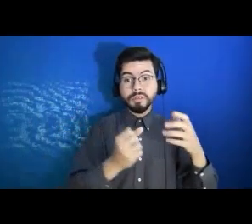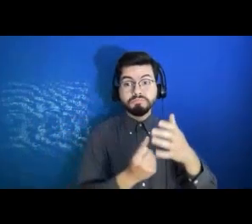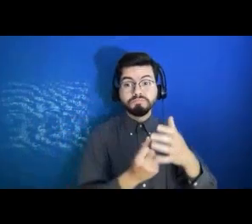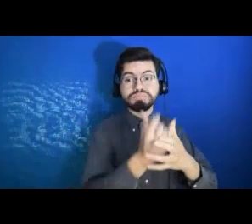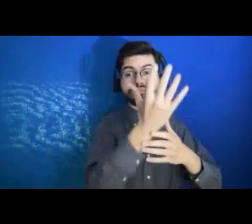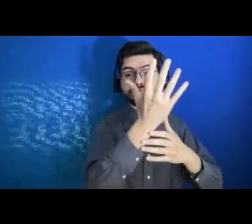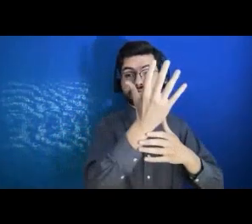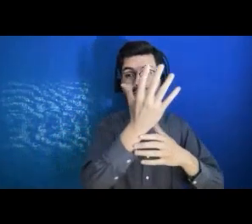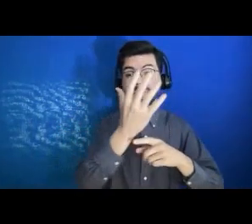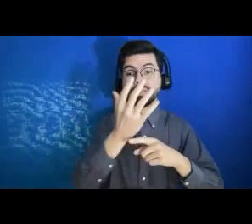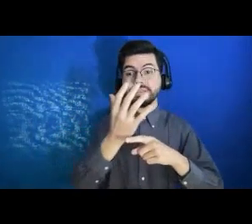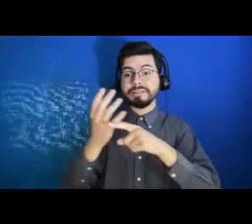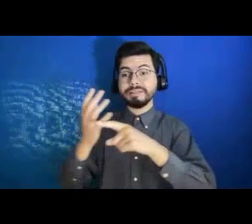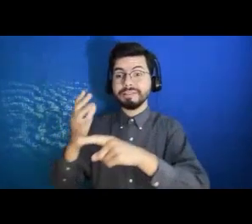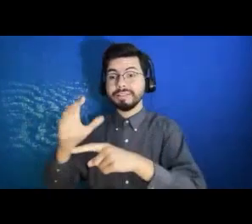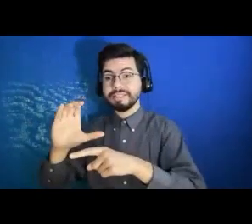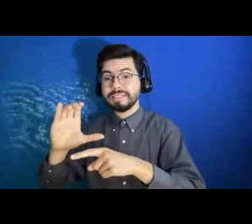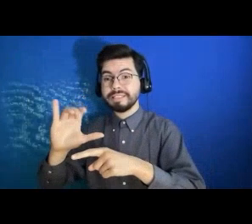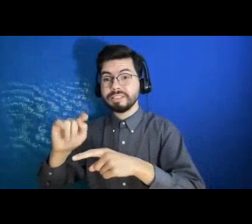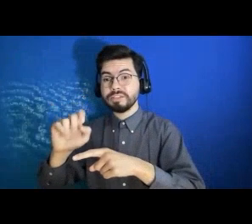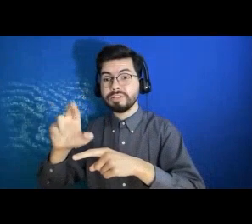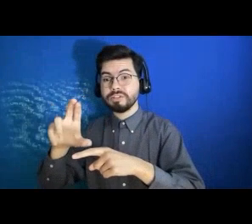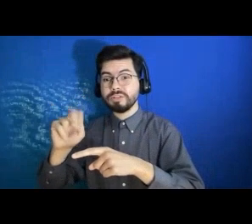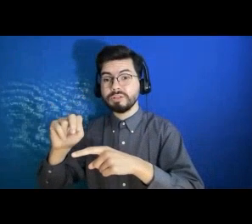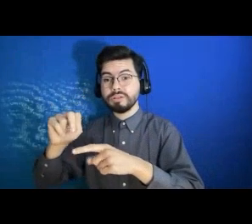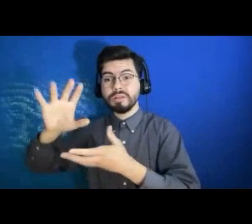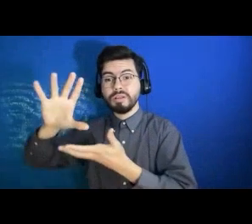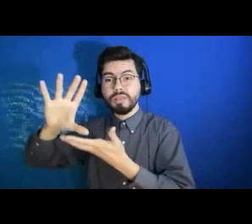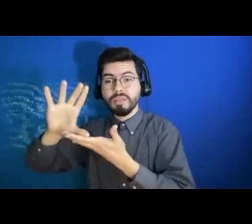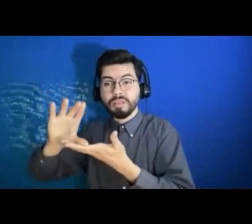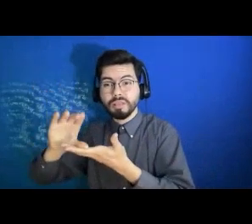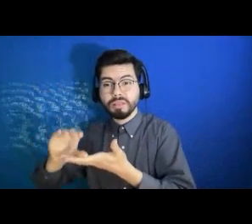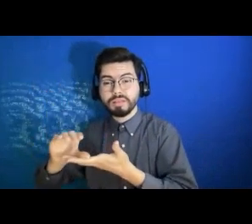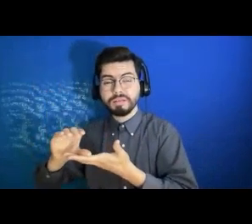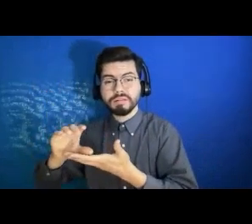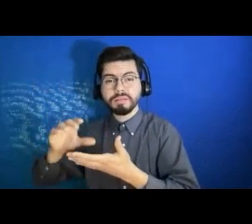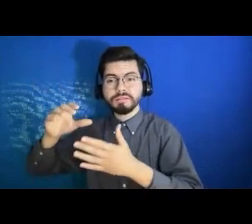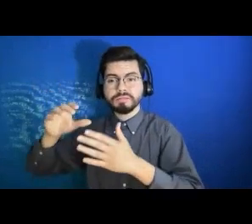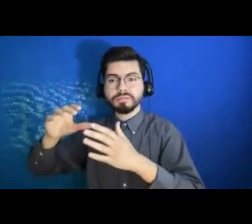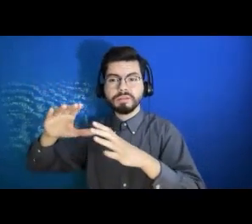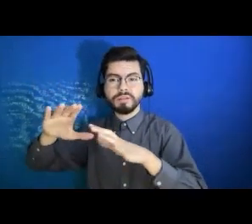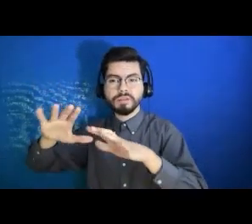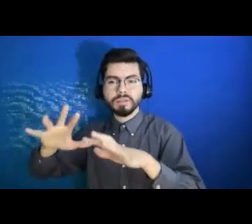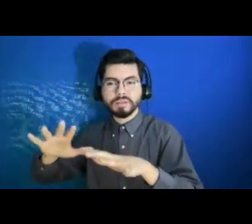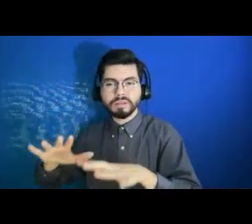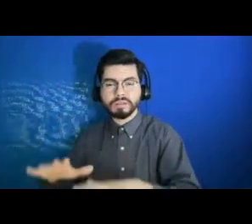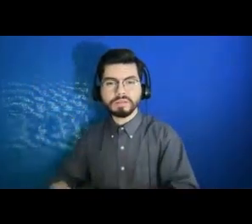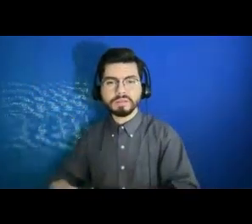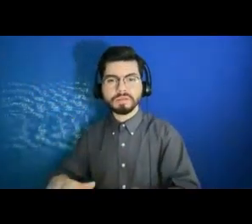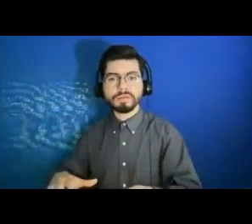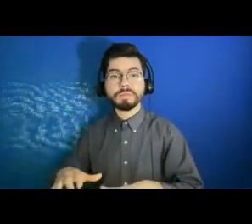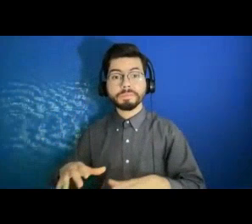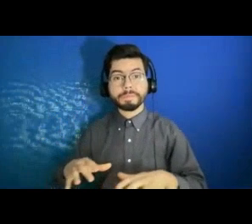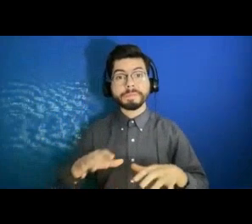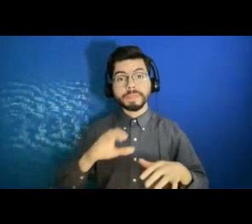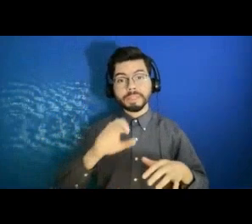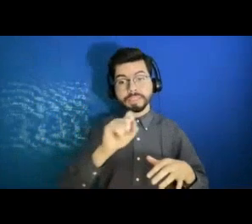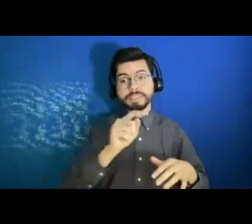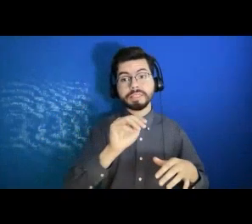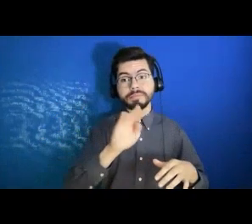if we could see that connection. And this is what we found. Steamboat's plumbing system goes straight down. It's